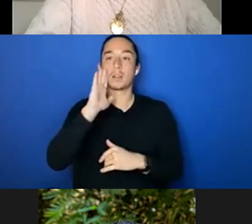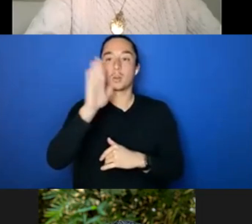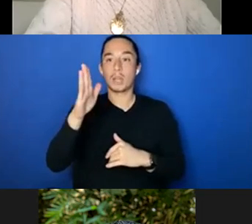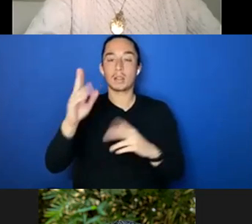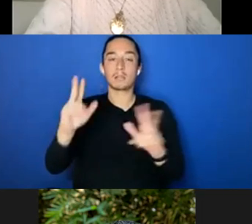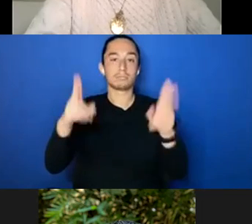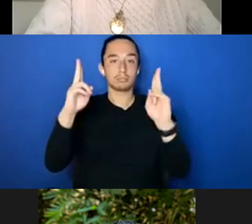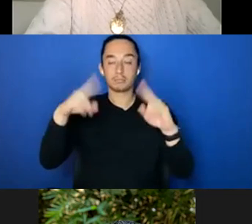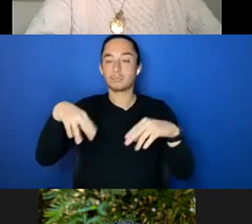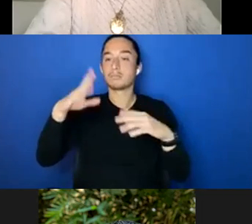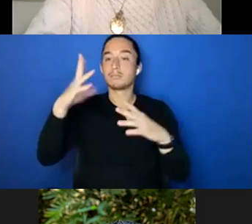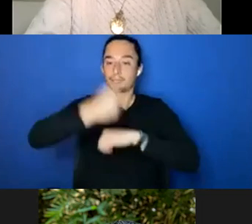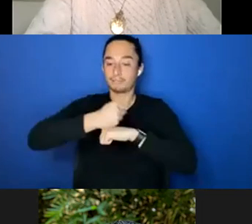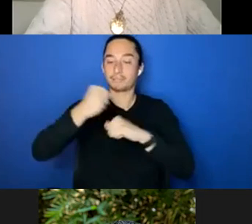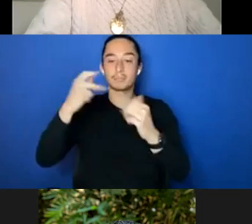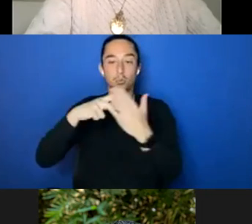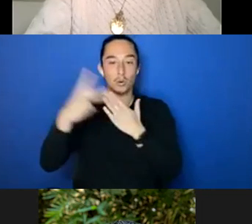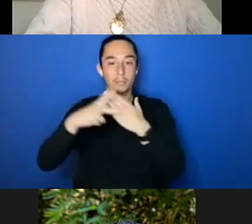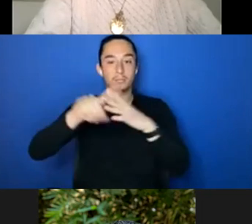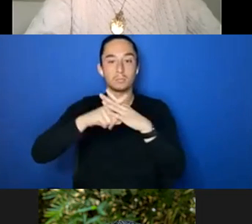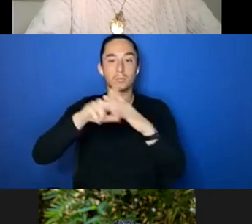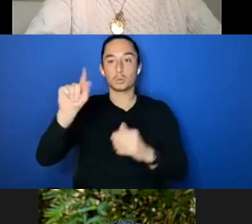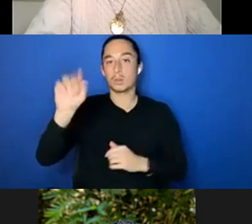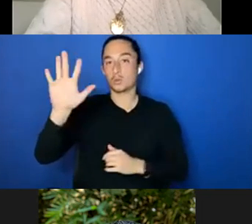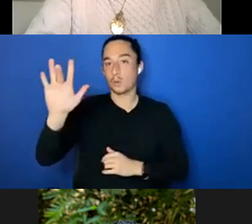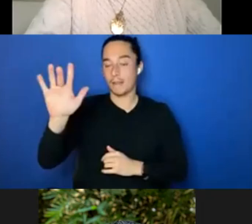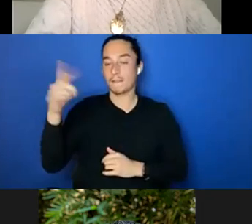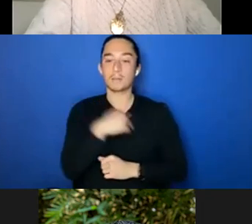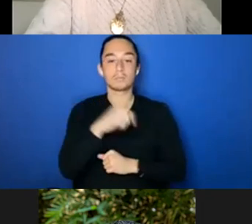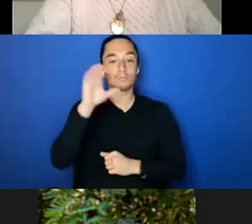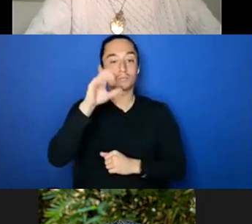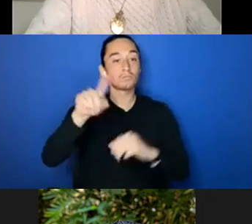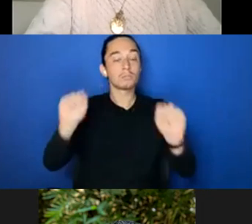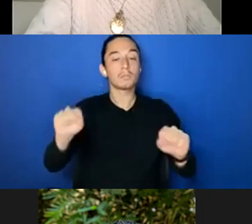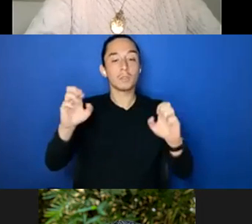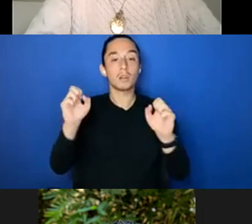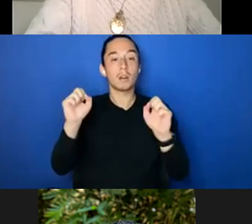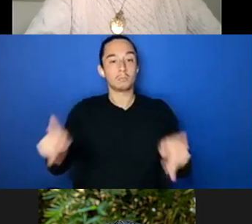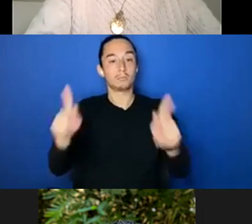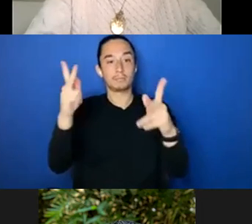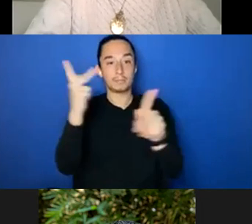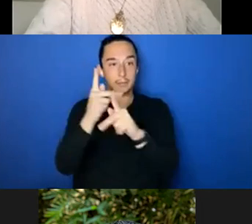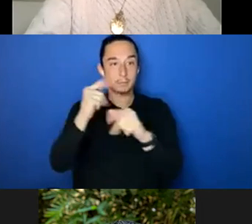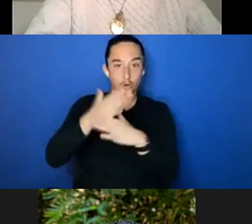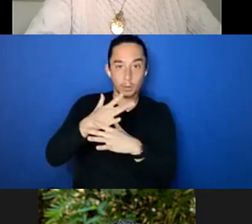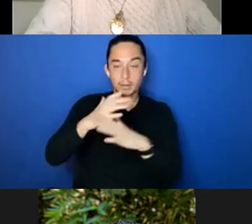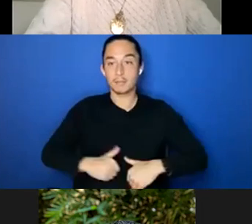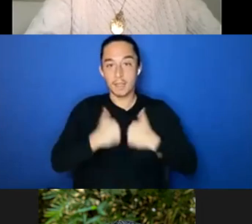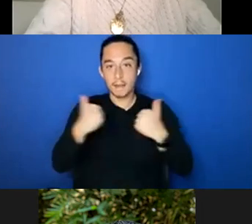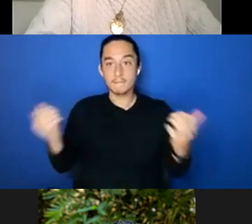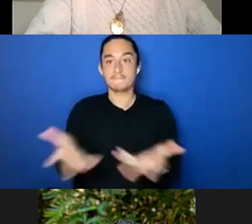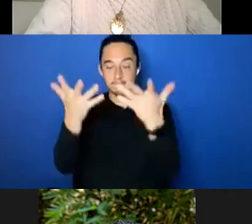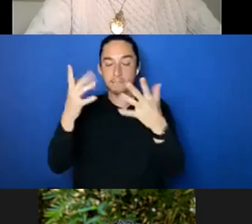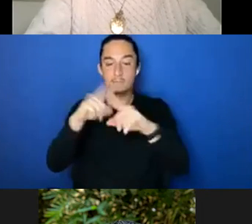of 2025. We are looking at possible opportunities to keep the German language flame alive, but would like this opportunity to share with our